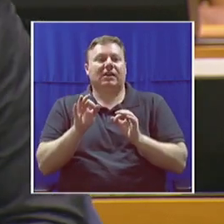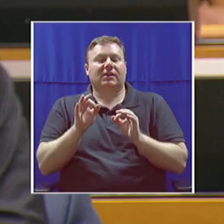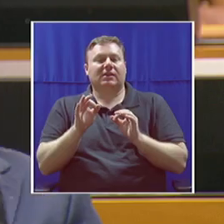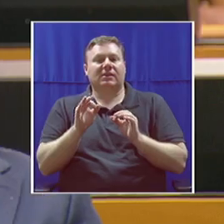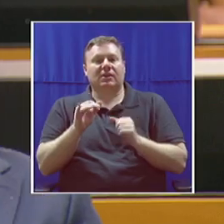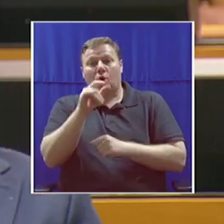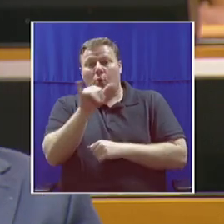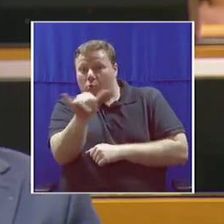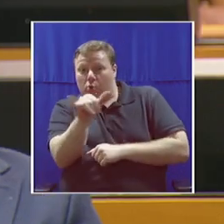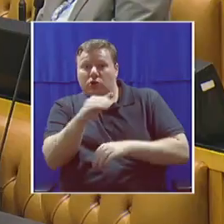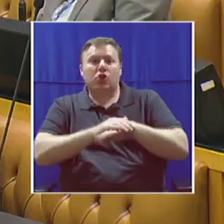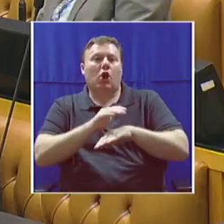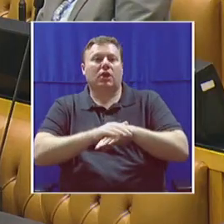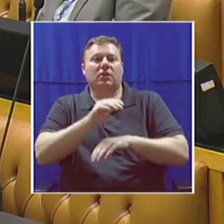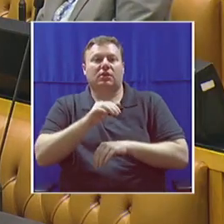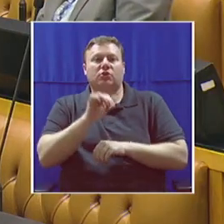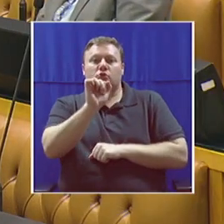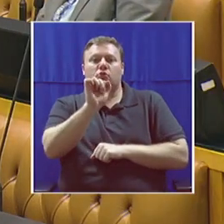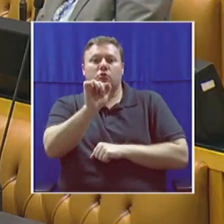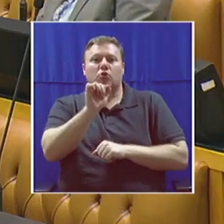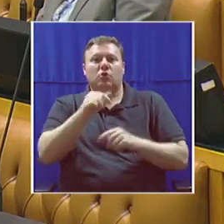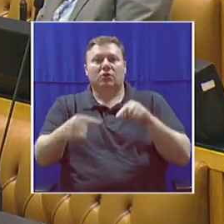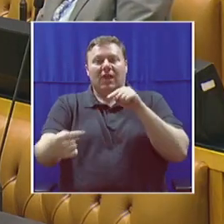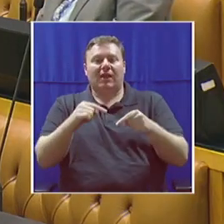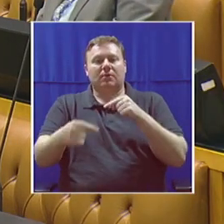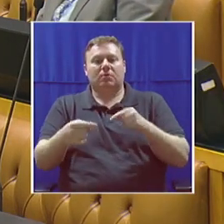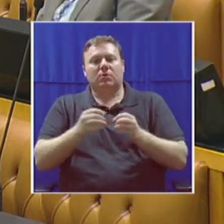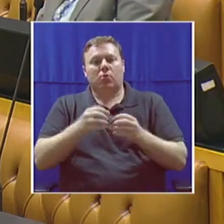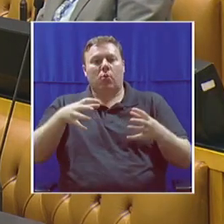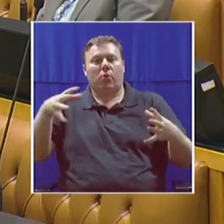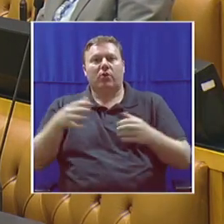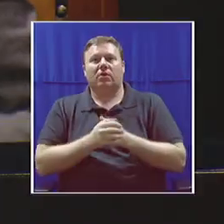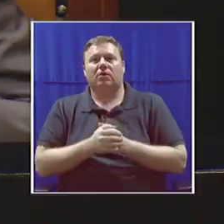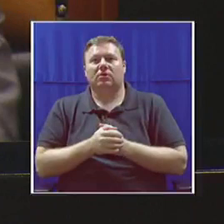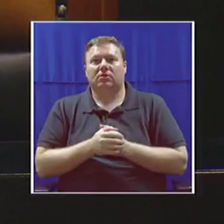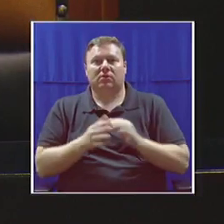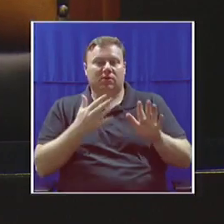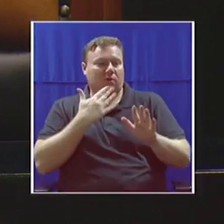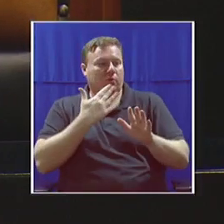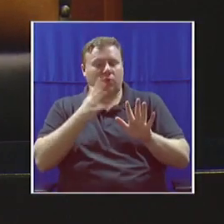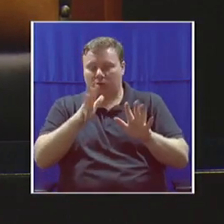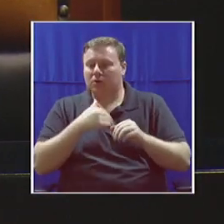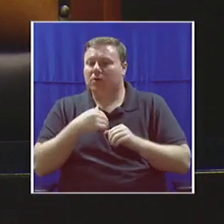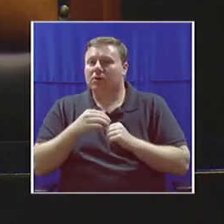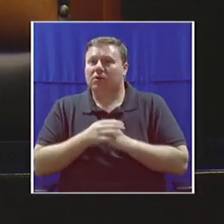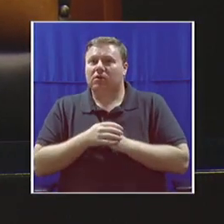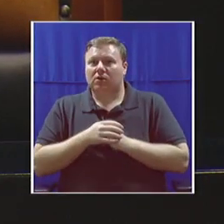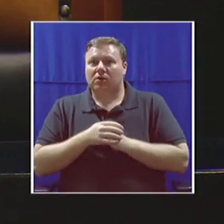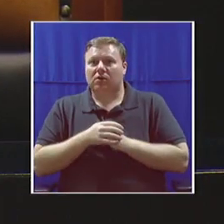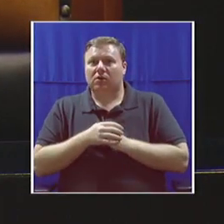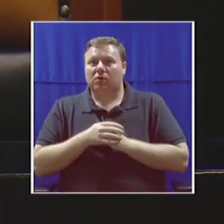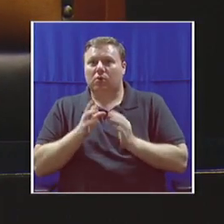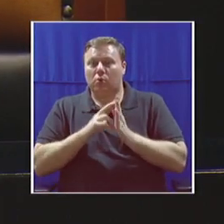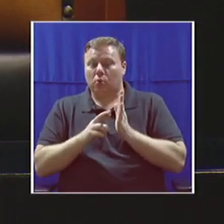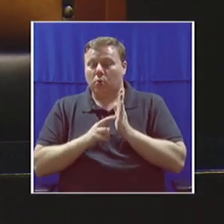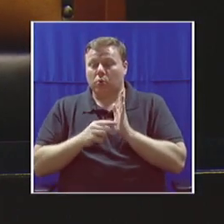thank you honorable Minister honorable members you are um reminded that according to the rules a follow-up question only consists